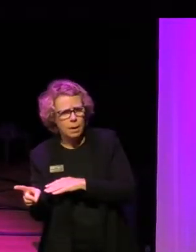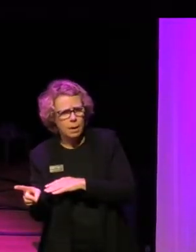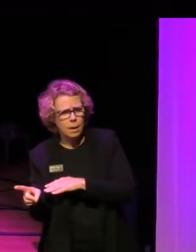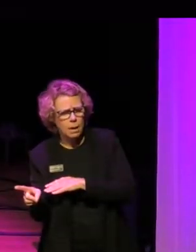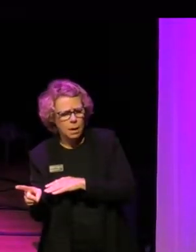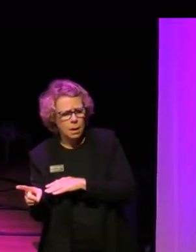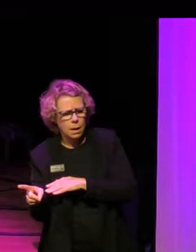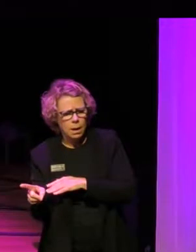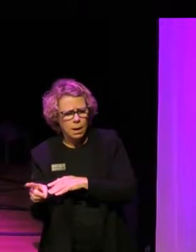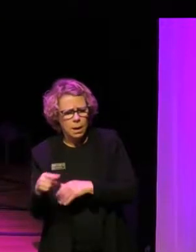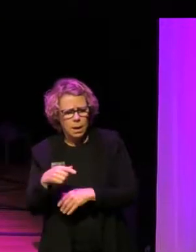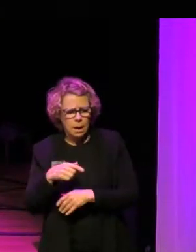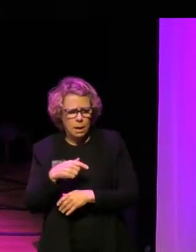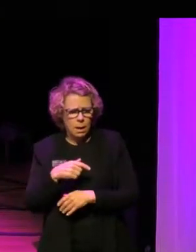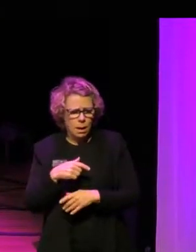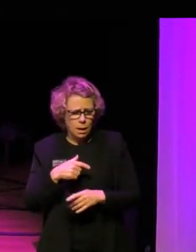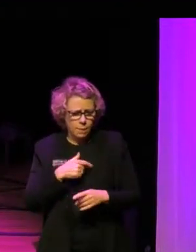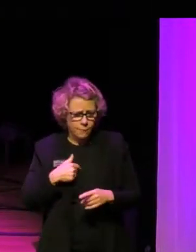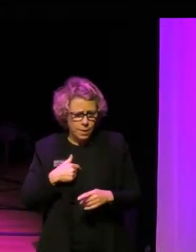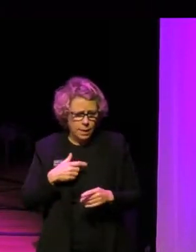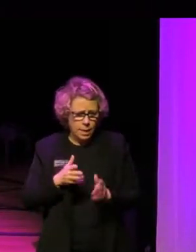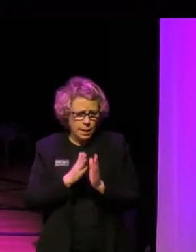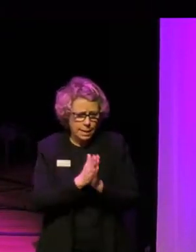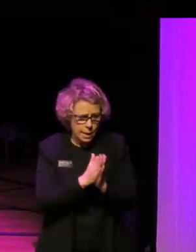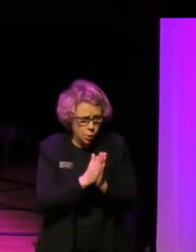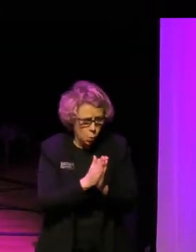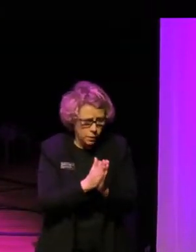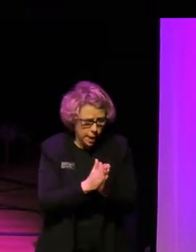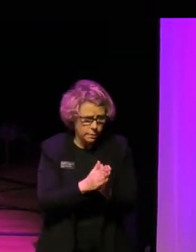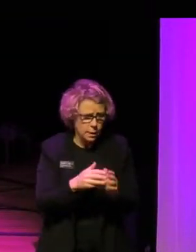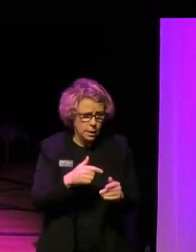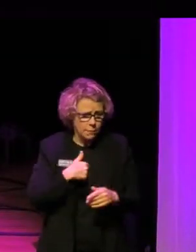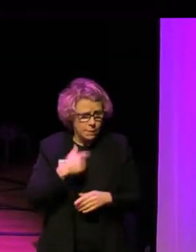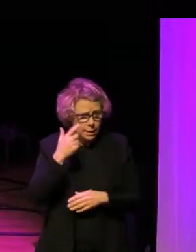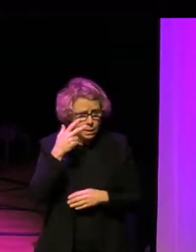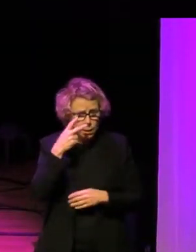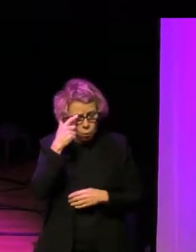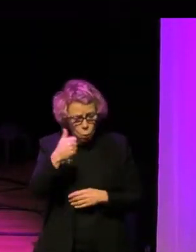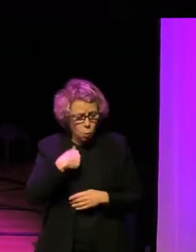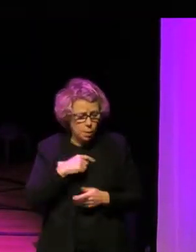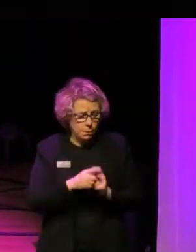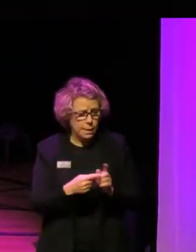We think it's religious intolerance. Perhaps we're right.